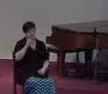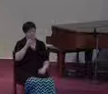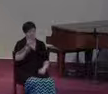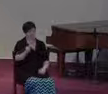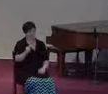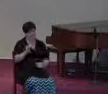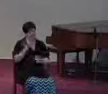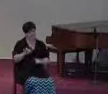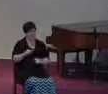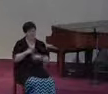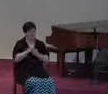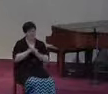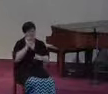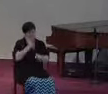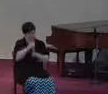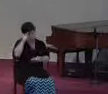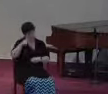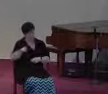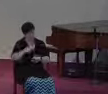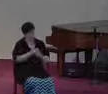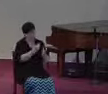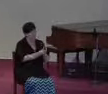is male.